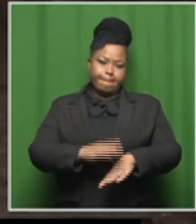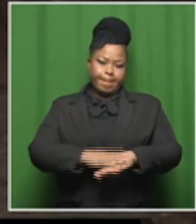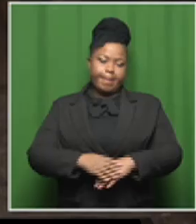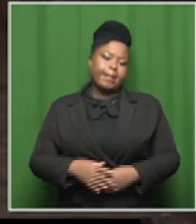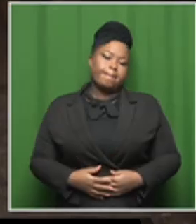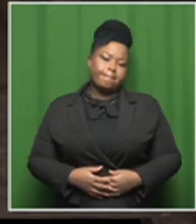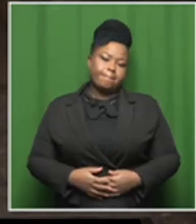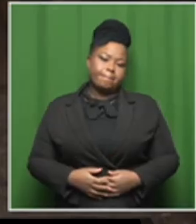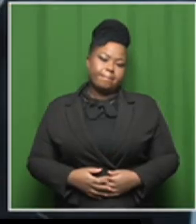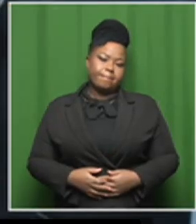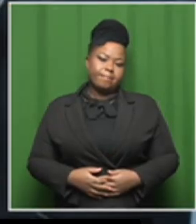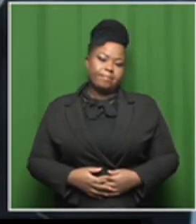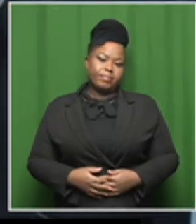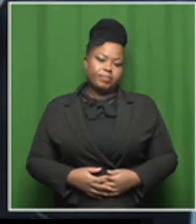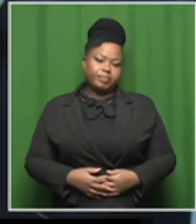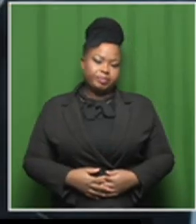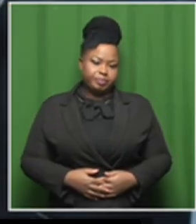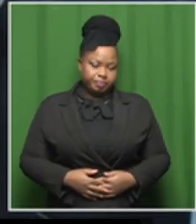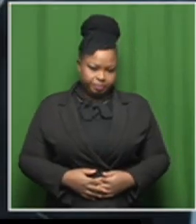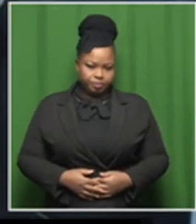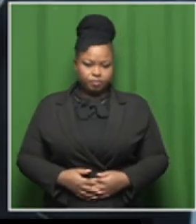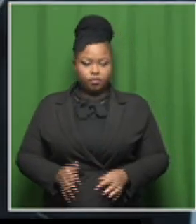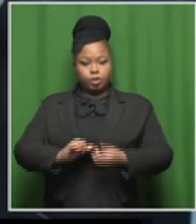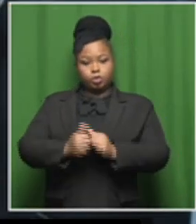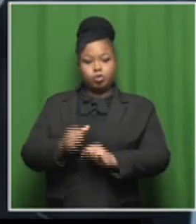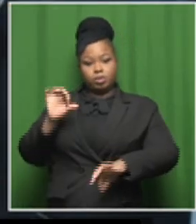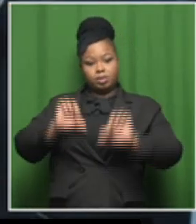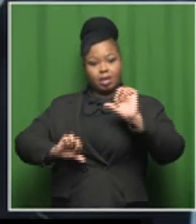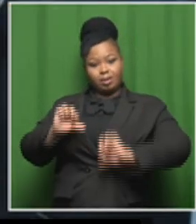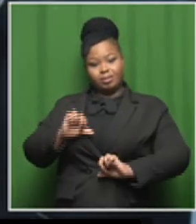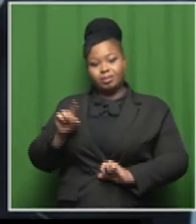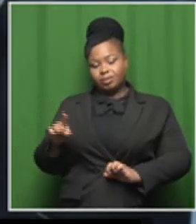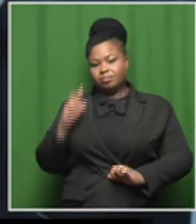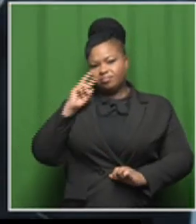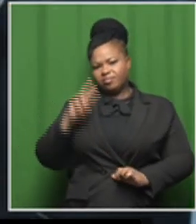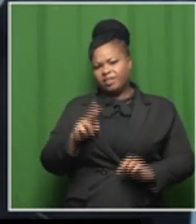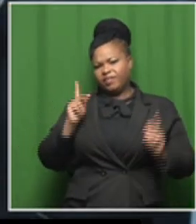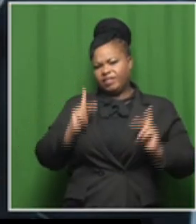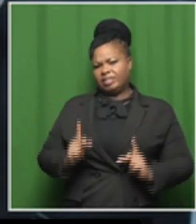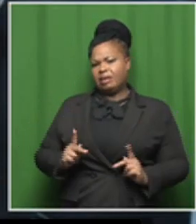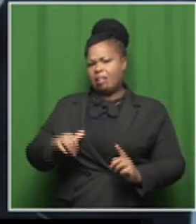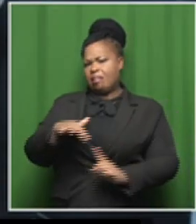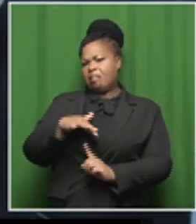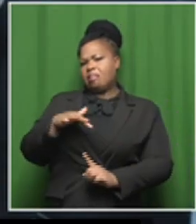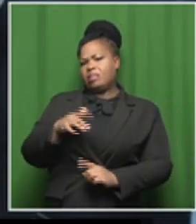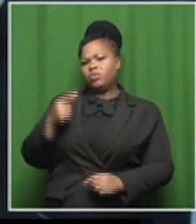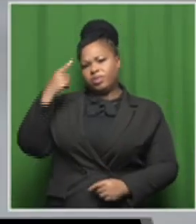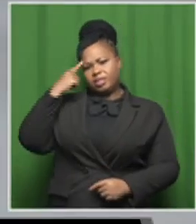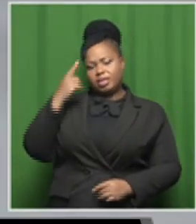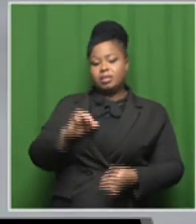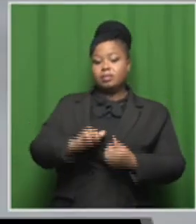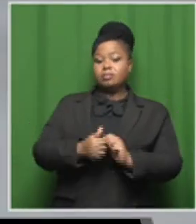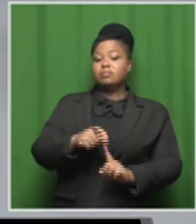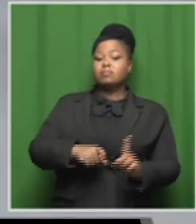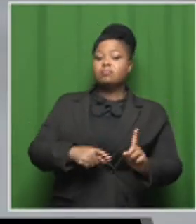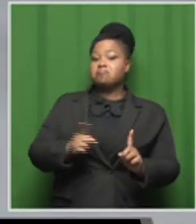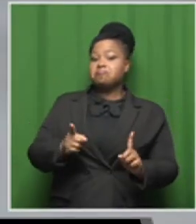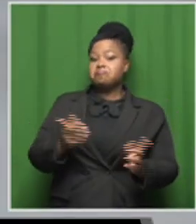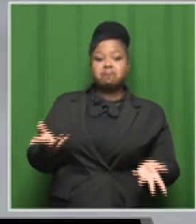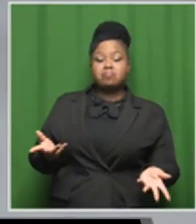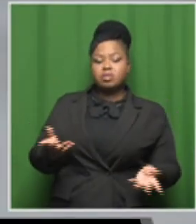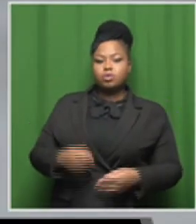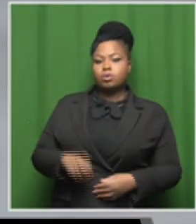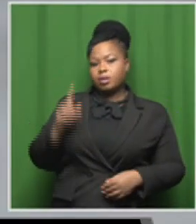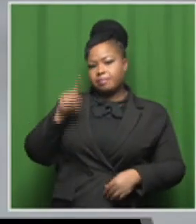days. Now, from a sports science perspective, what kind of physical conditioning do you think an athlete